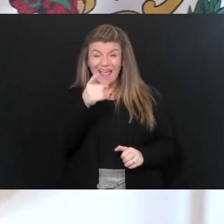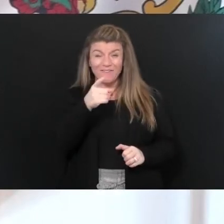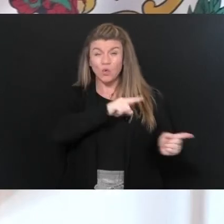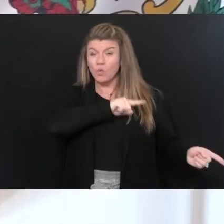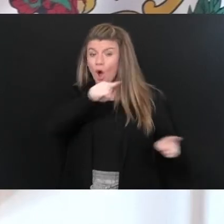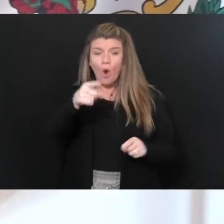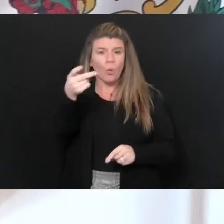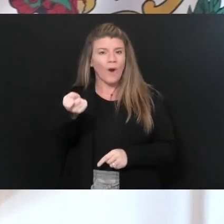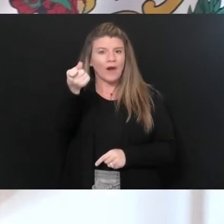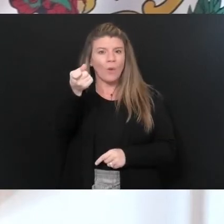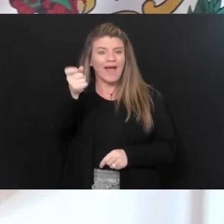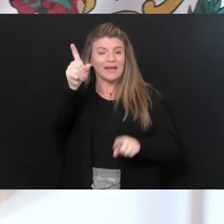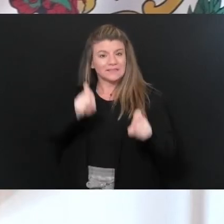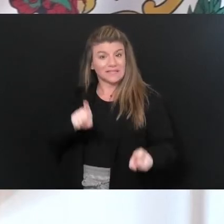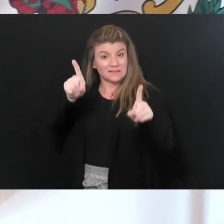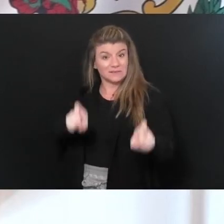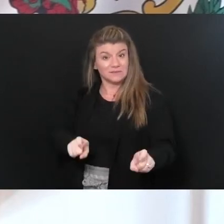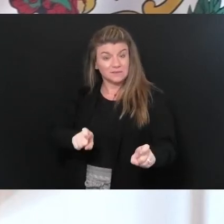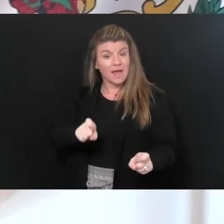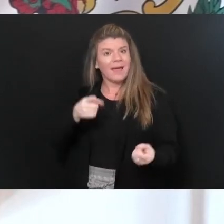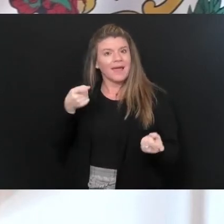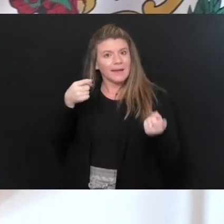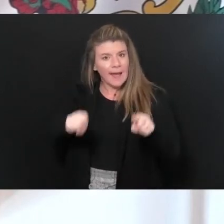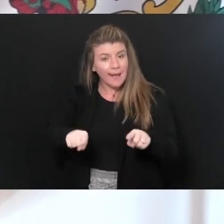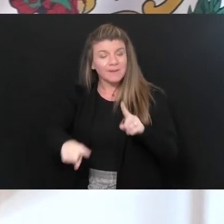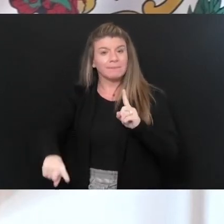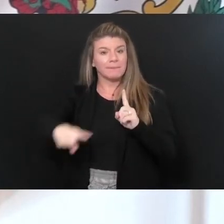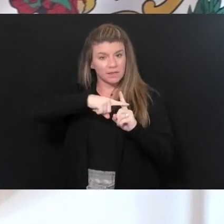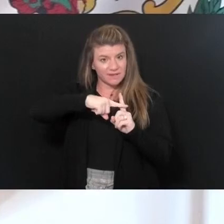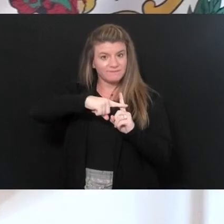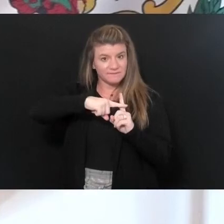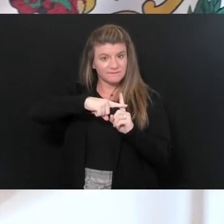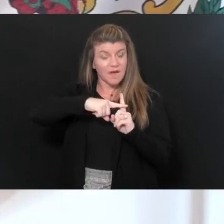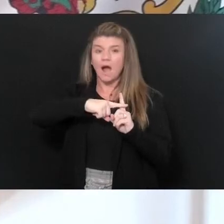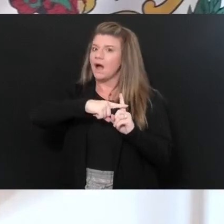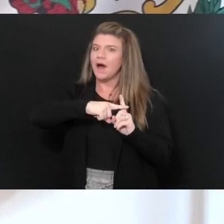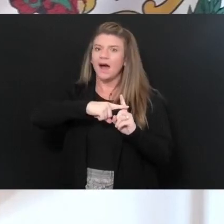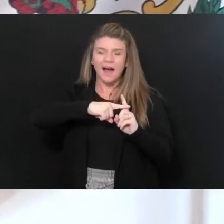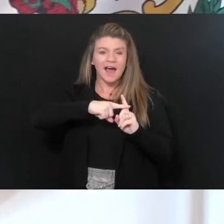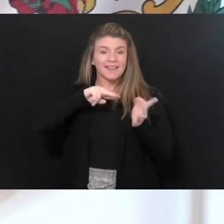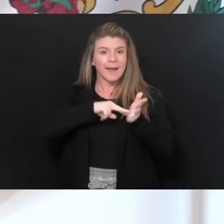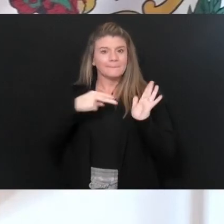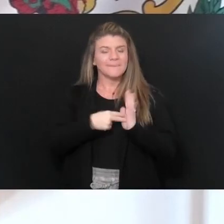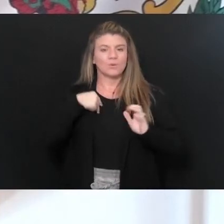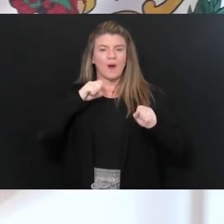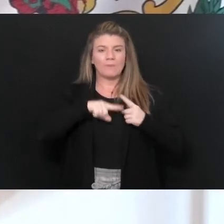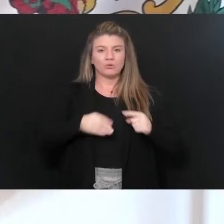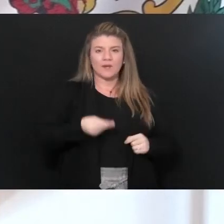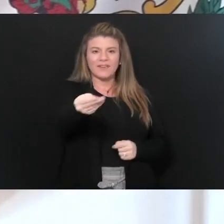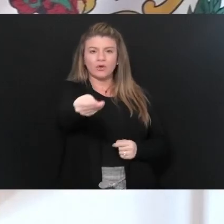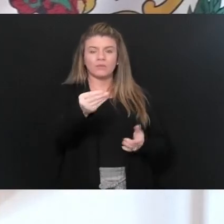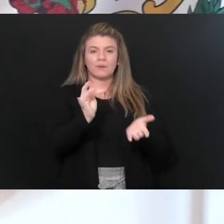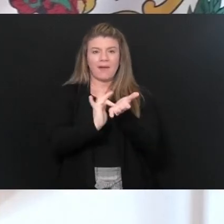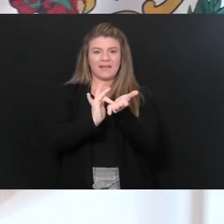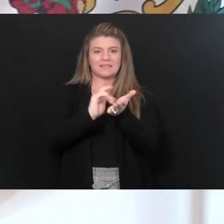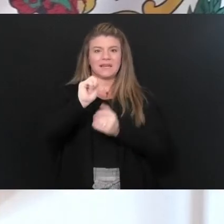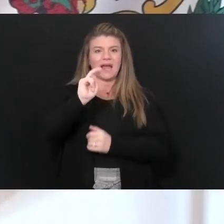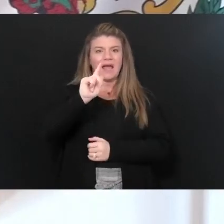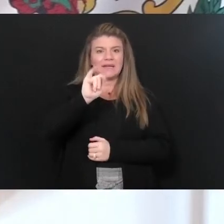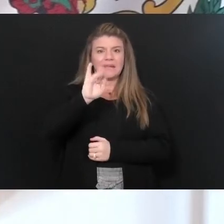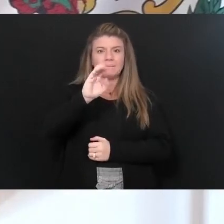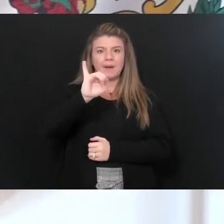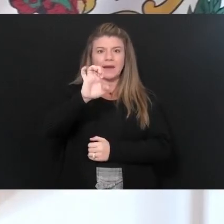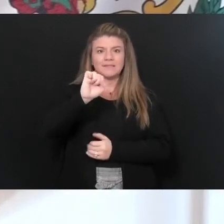now and it were to happen to come back positive, we can give you these antibodies and they're absolutely miracle